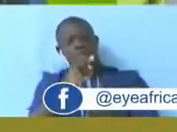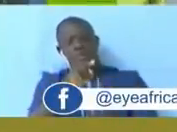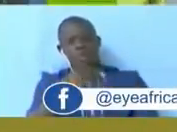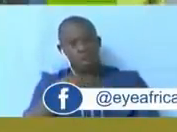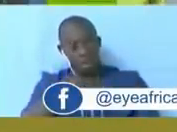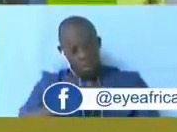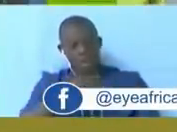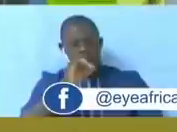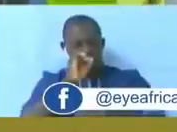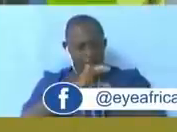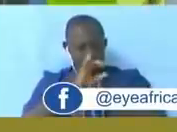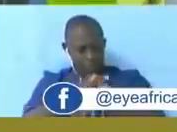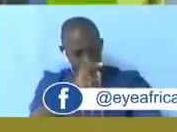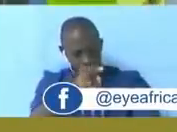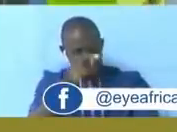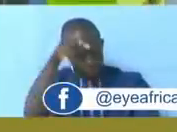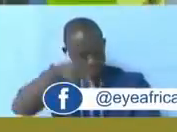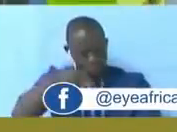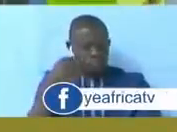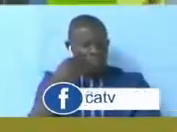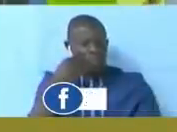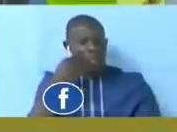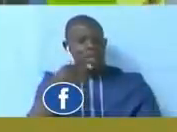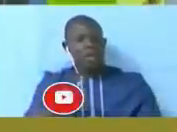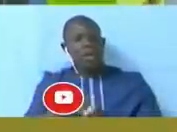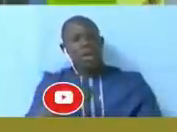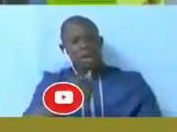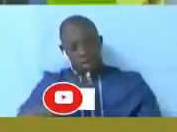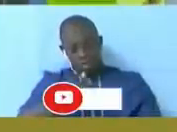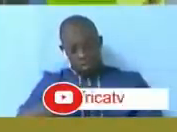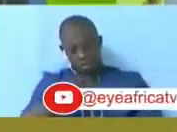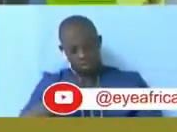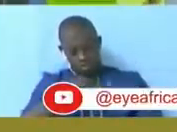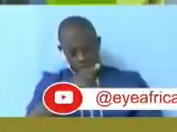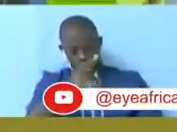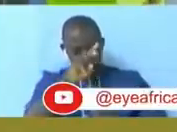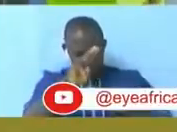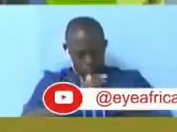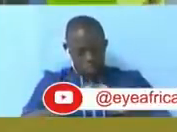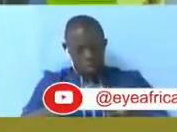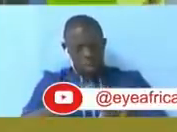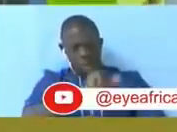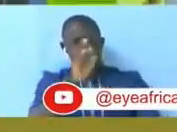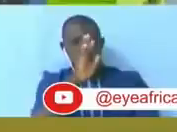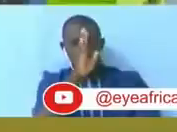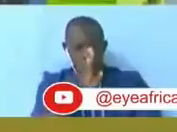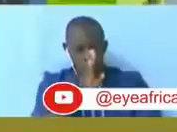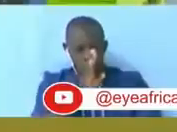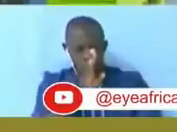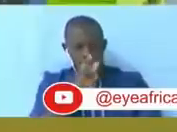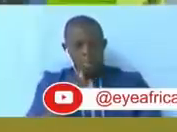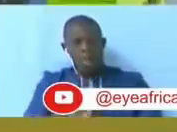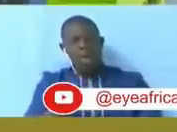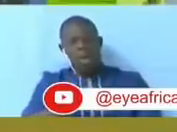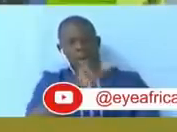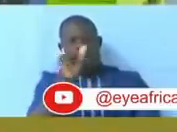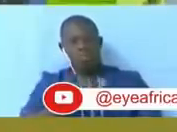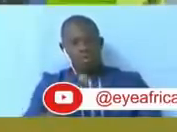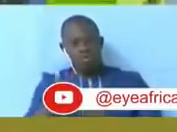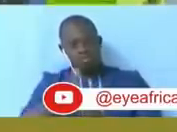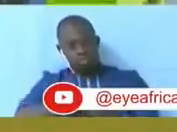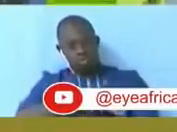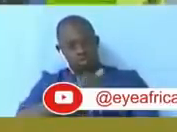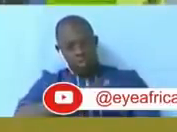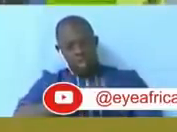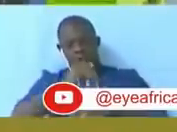want to advise you today. Lafte yamar lale bi. And I want you to sit down. And lafte le yesi. And you keep quiet. Ye day. And I'll close my office.